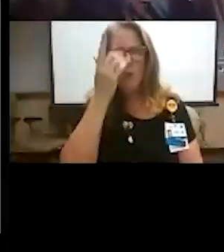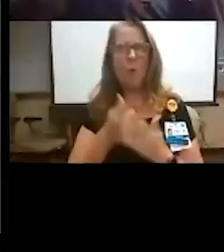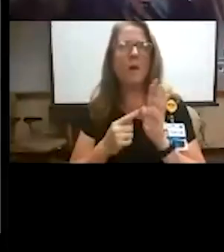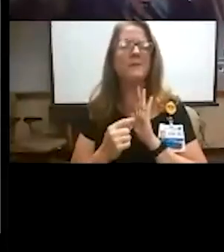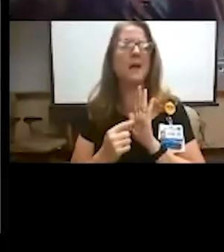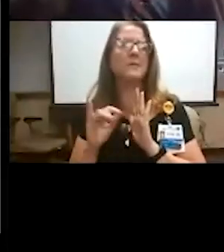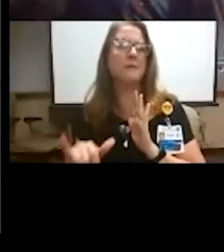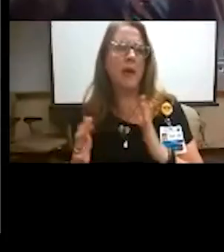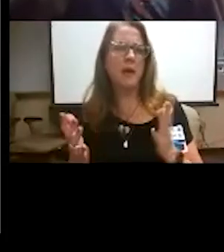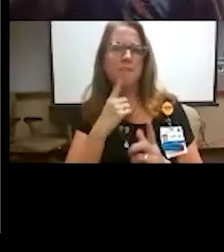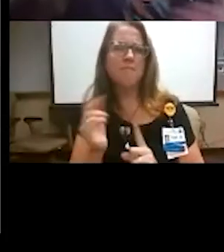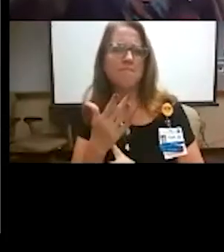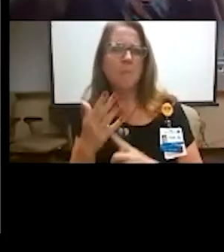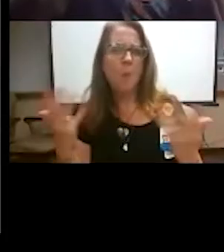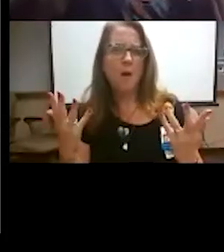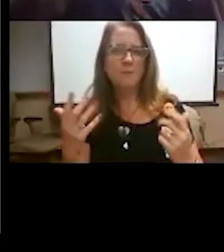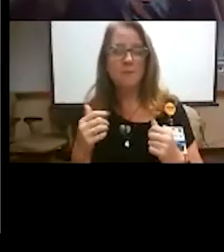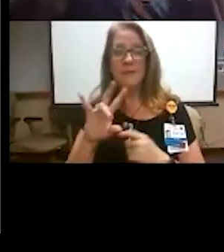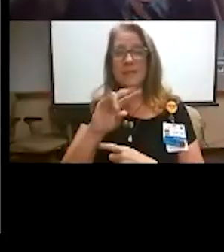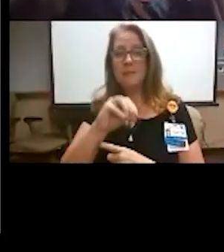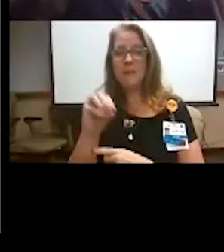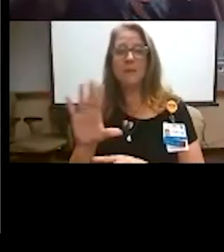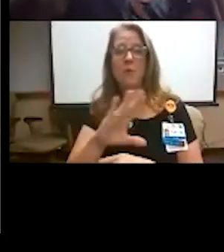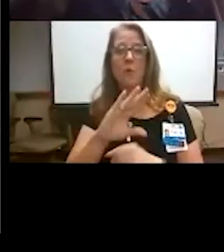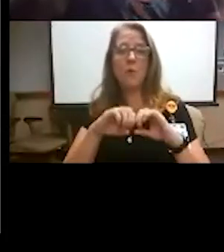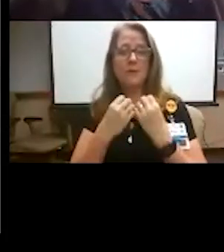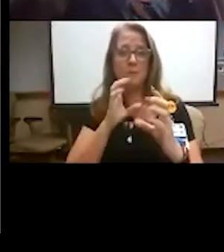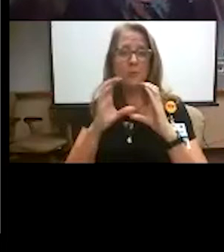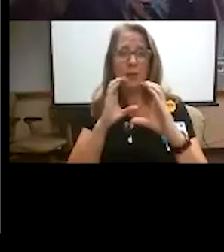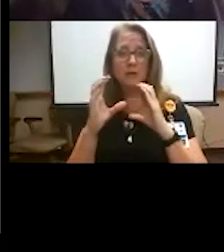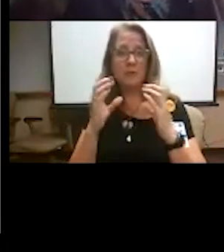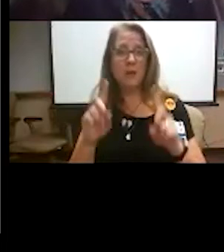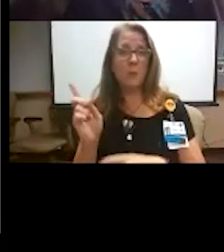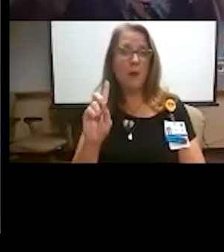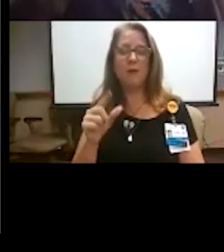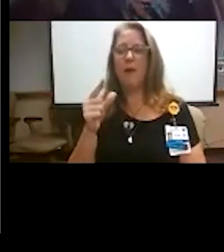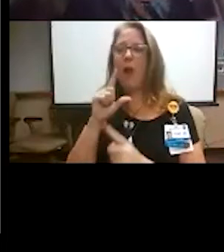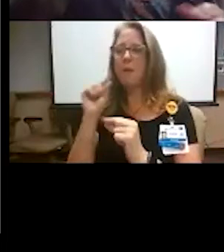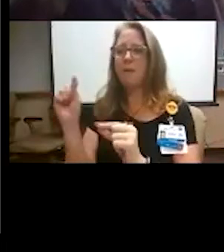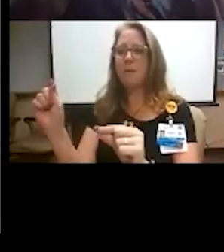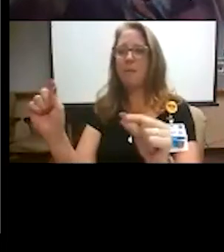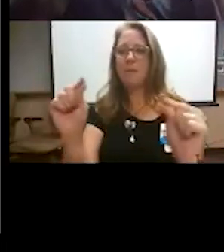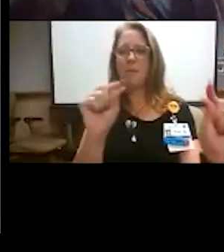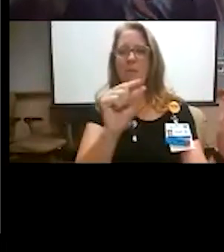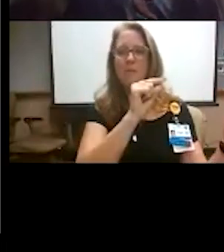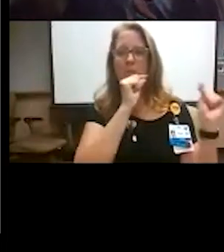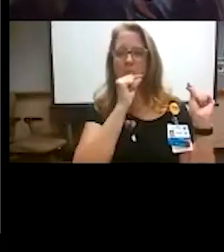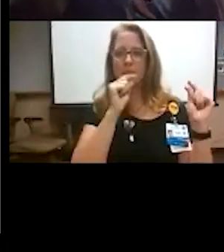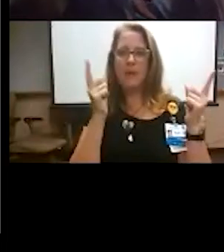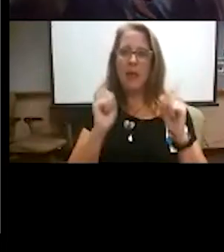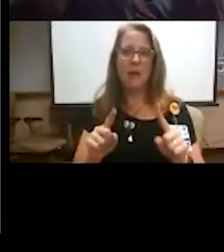that? Well, 70% of your organizational communication comes through the grapevine. Happens much